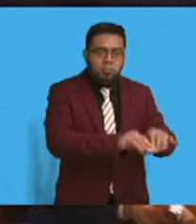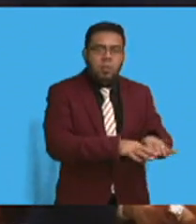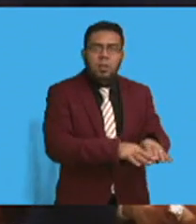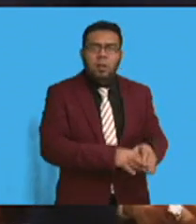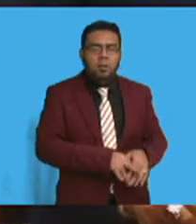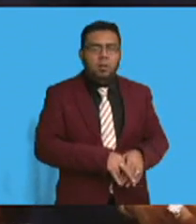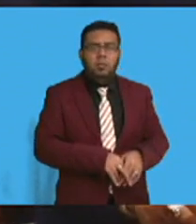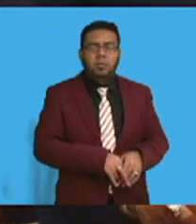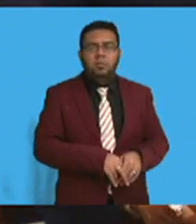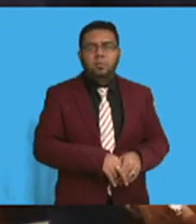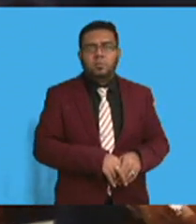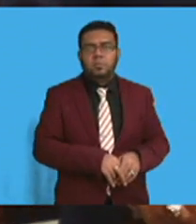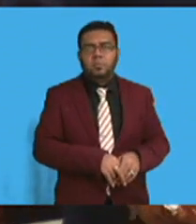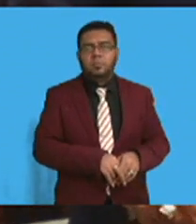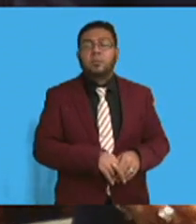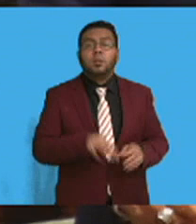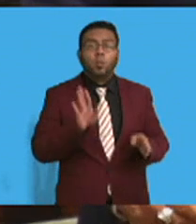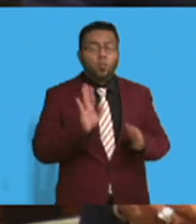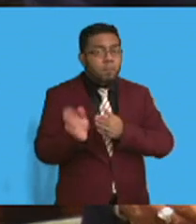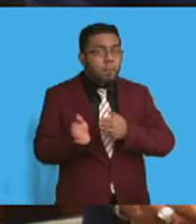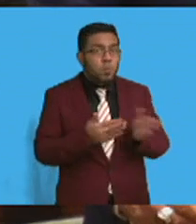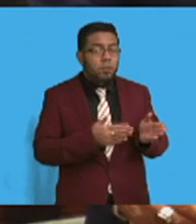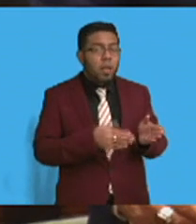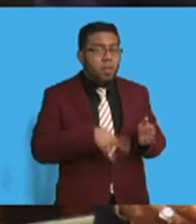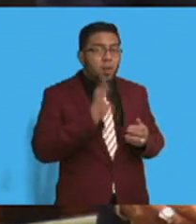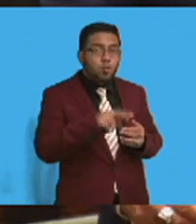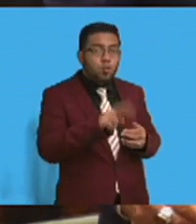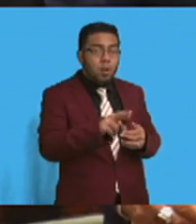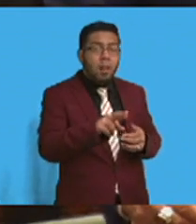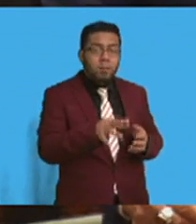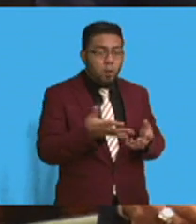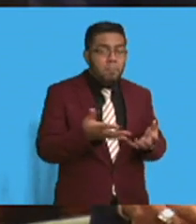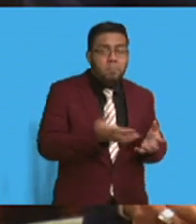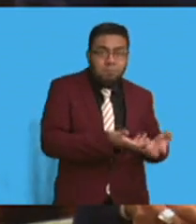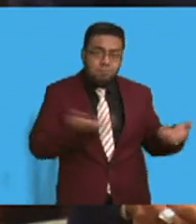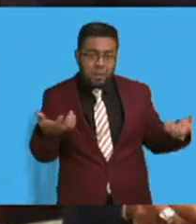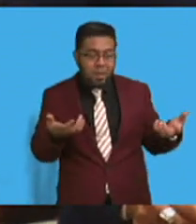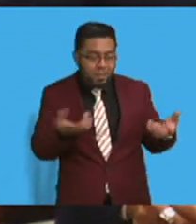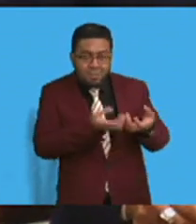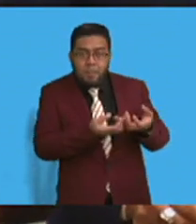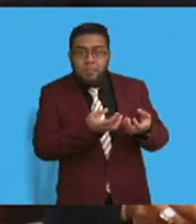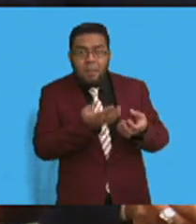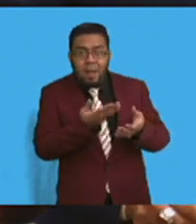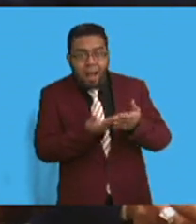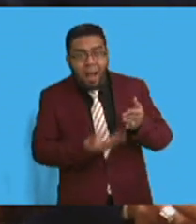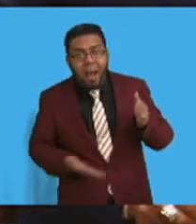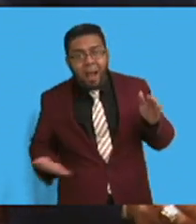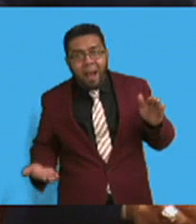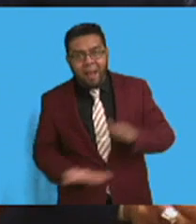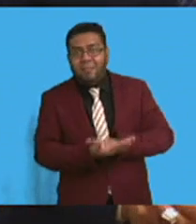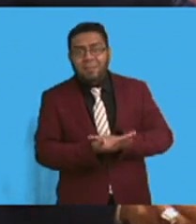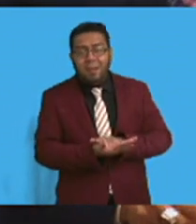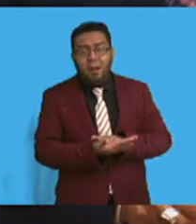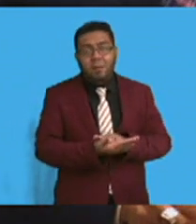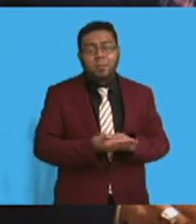for productive use. We've moved the rural and local authority from the Ministry of Health to the Ministry of Local Governments, because non-health functions ought to